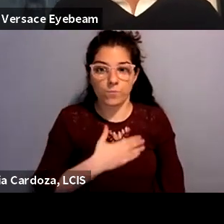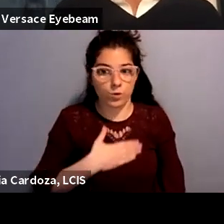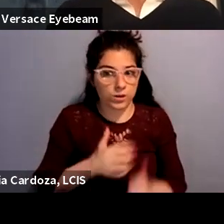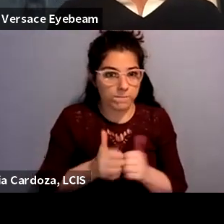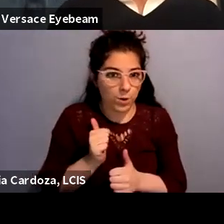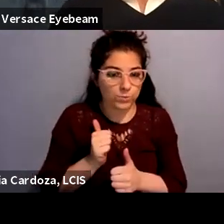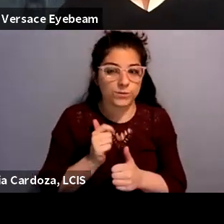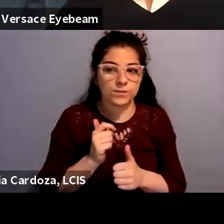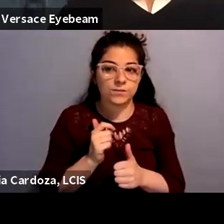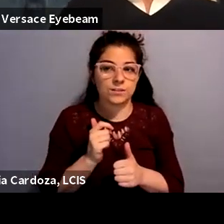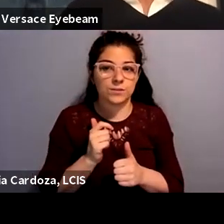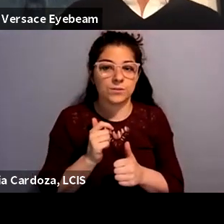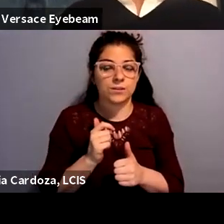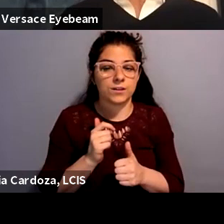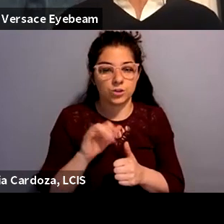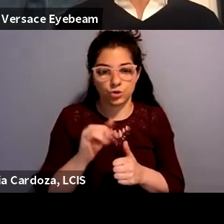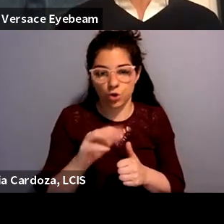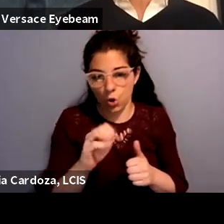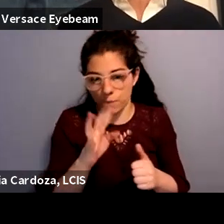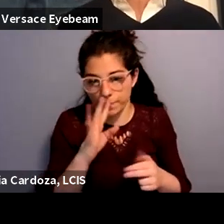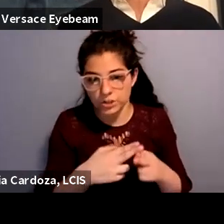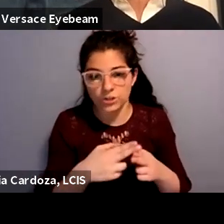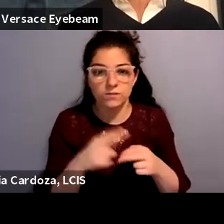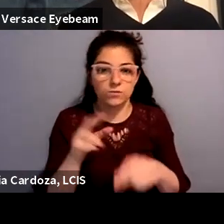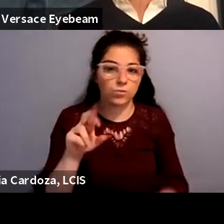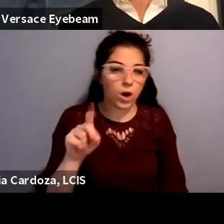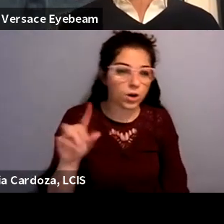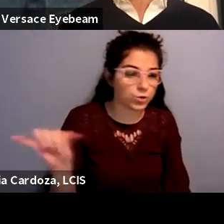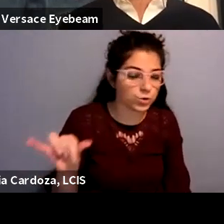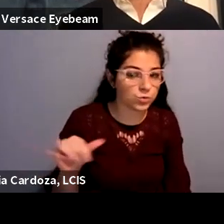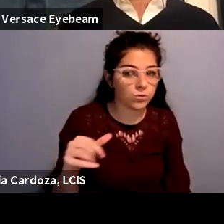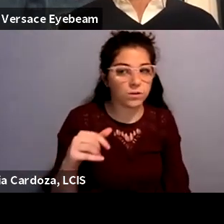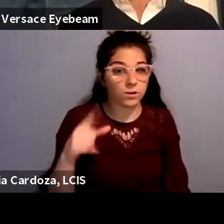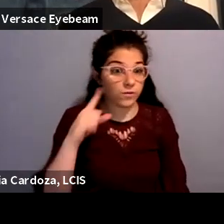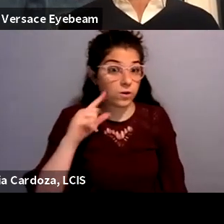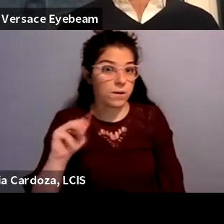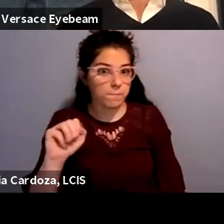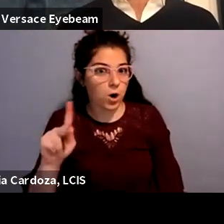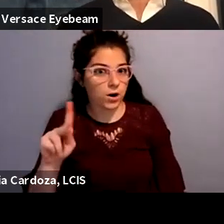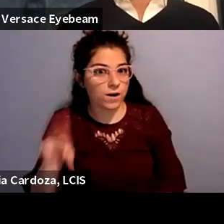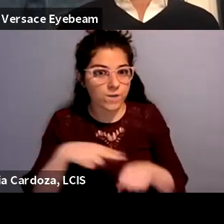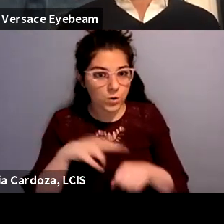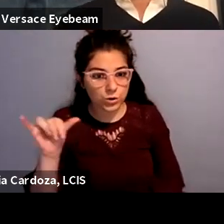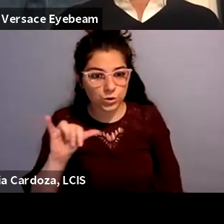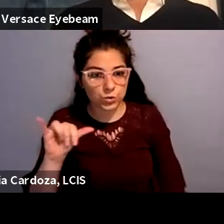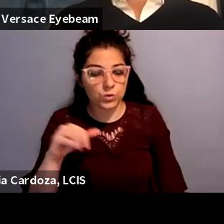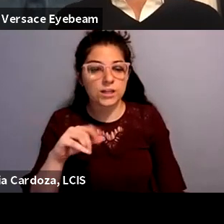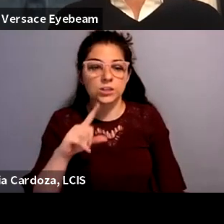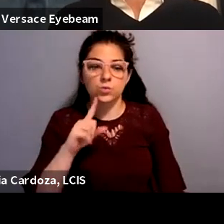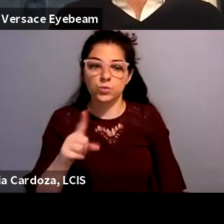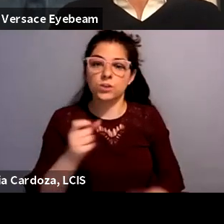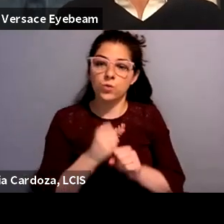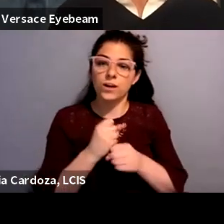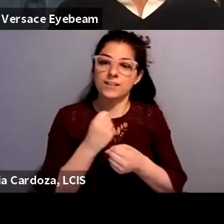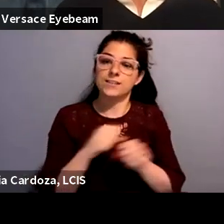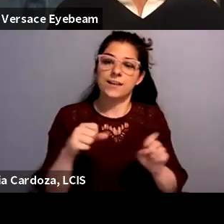to in what Joe spoke about and you, Rod, and certainly as you have heard Mark, is really creating a safe